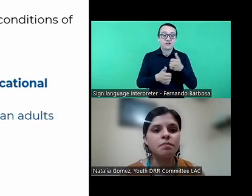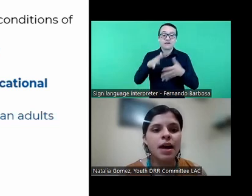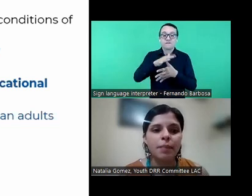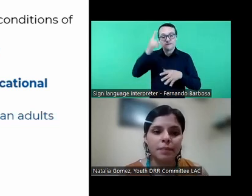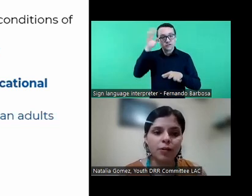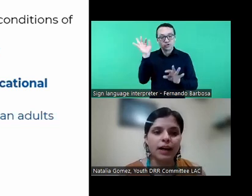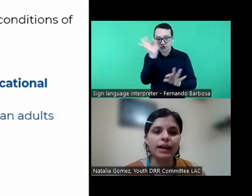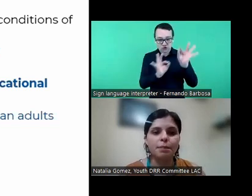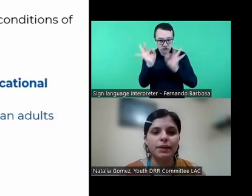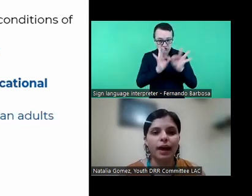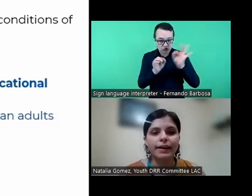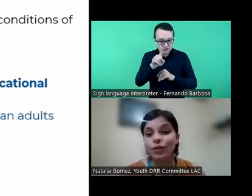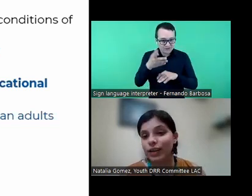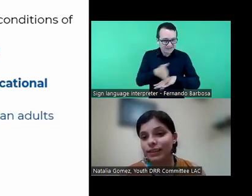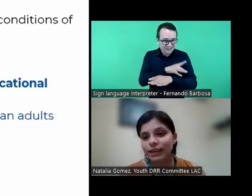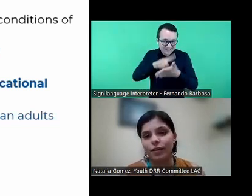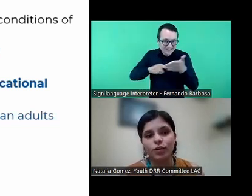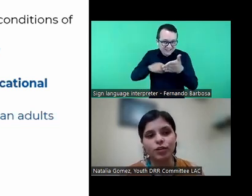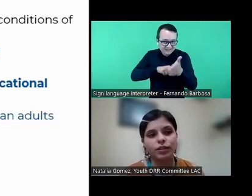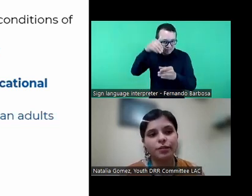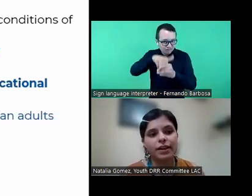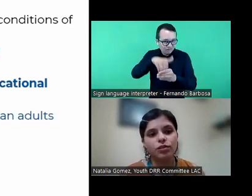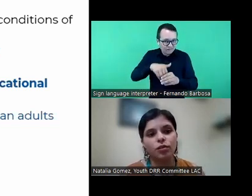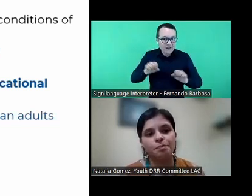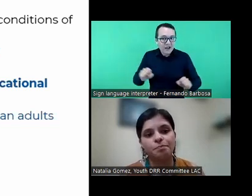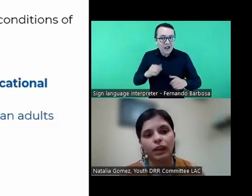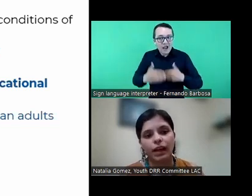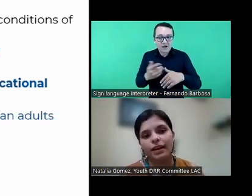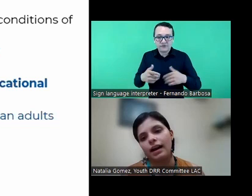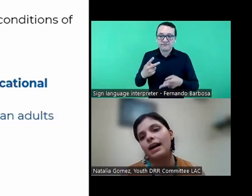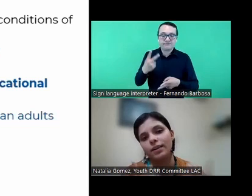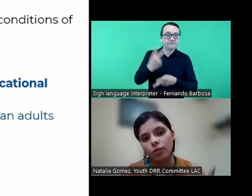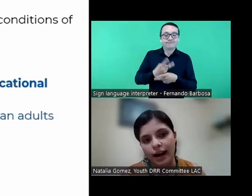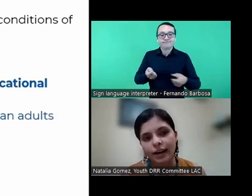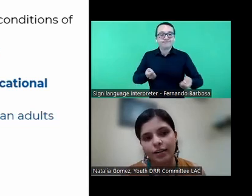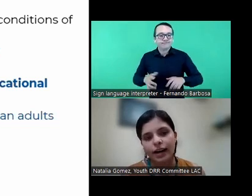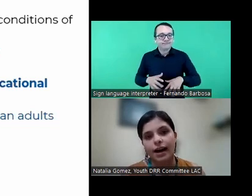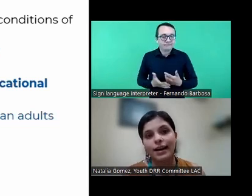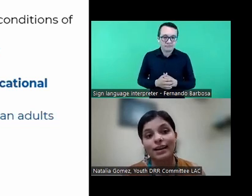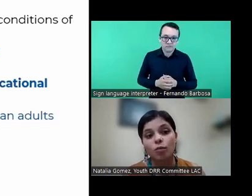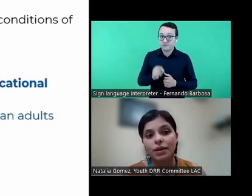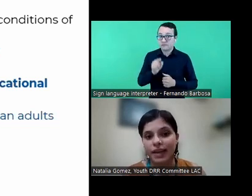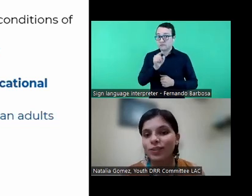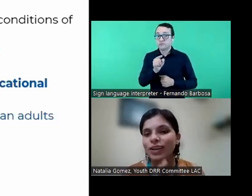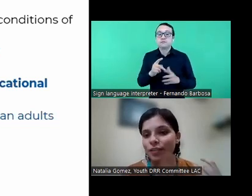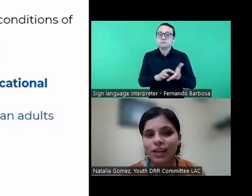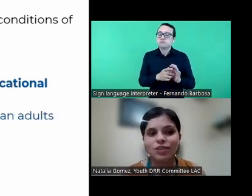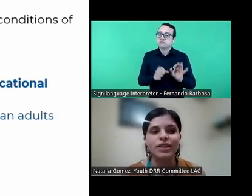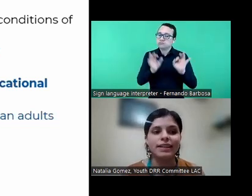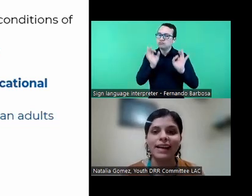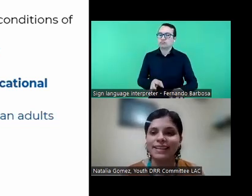or strategies that were voted to improve the action capacity in regards to risk management. One of them is to